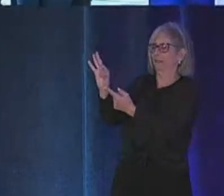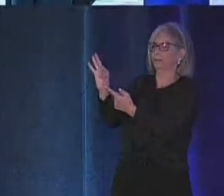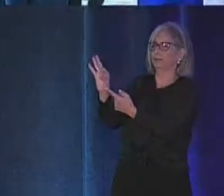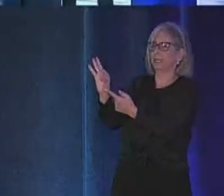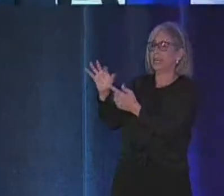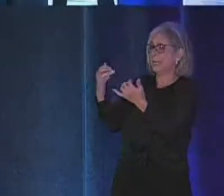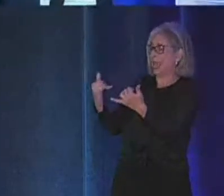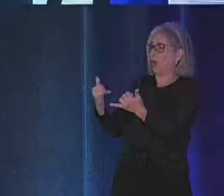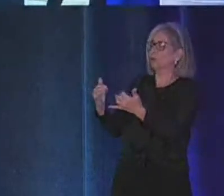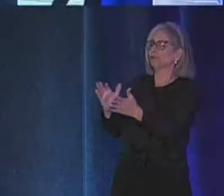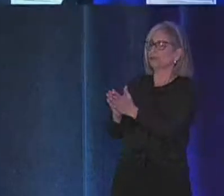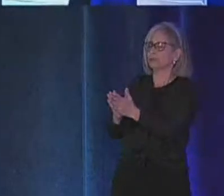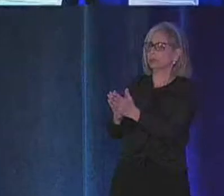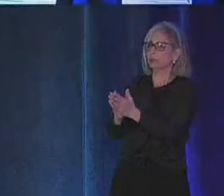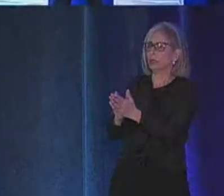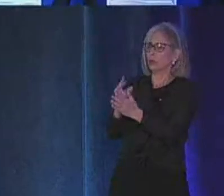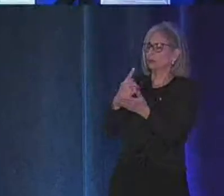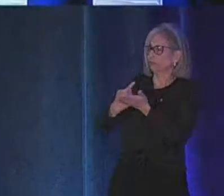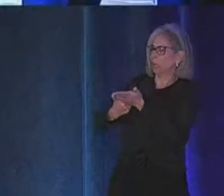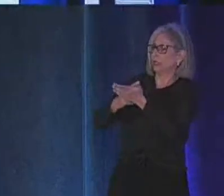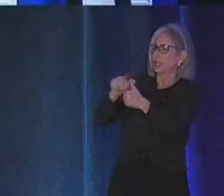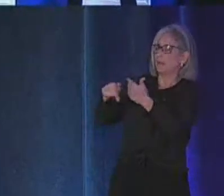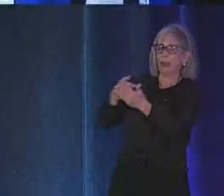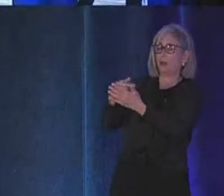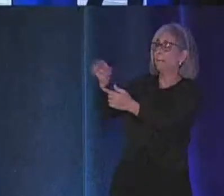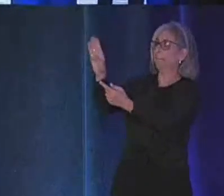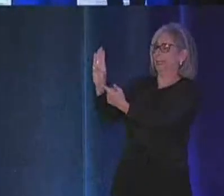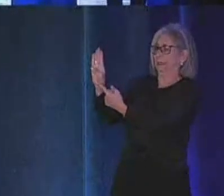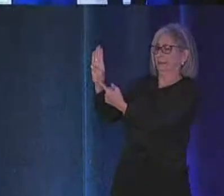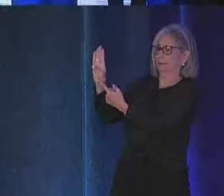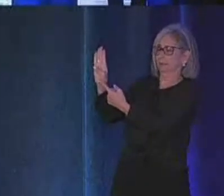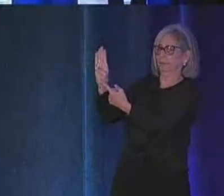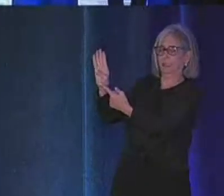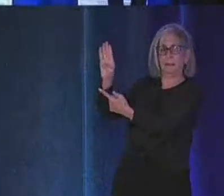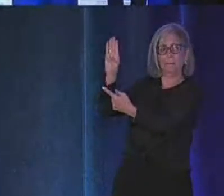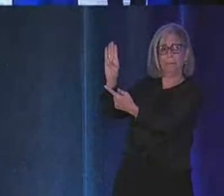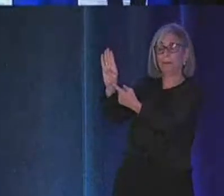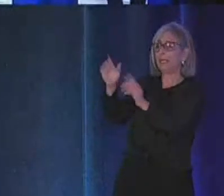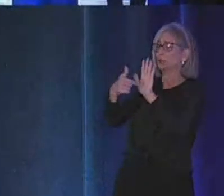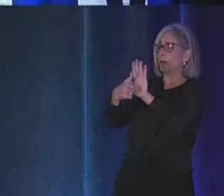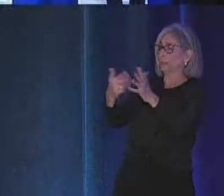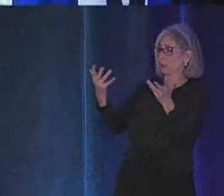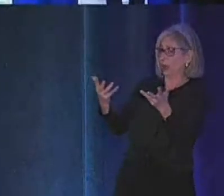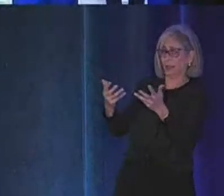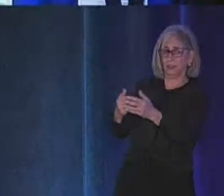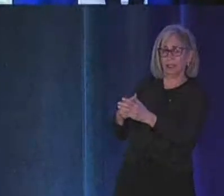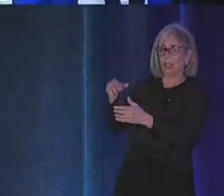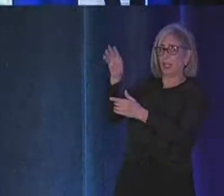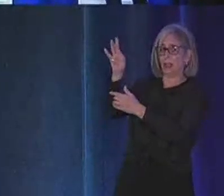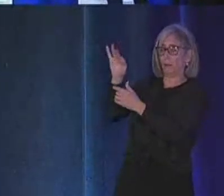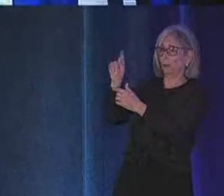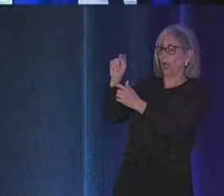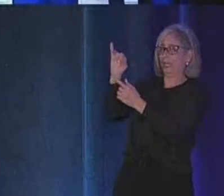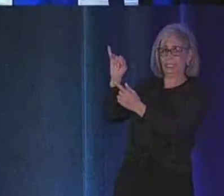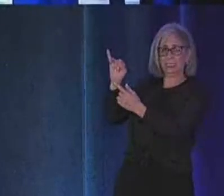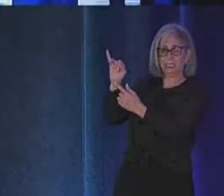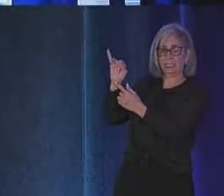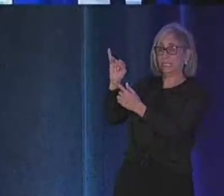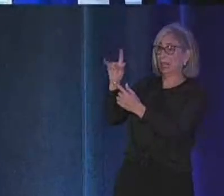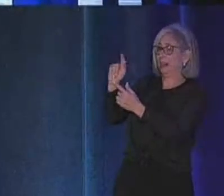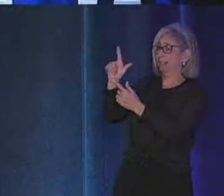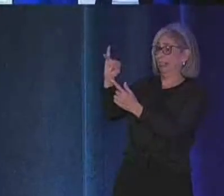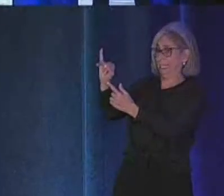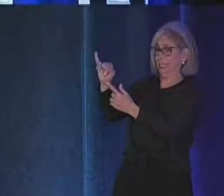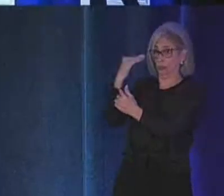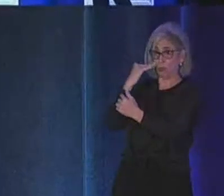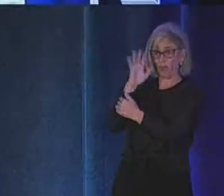Now, we're going to talk about the letter B. B is going to stand for Brotli. Who here is familiar with